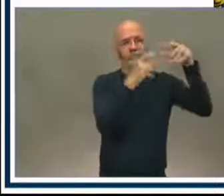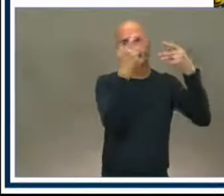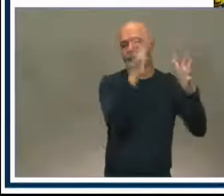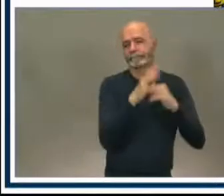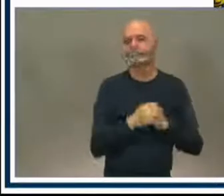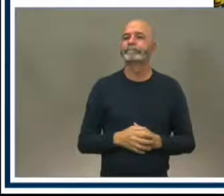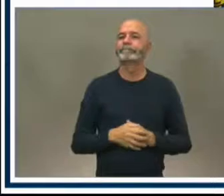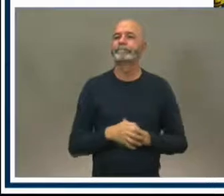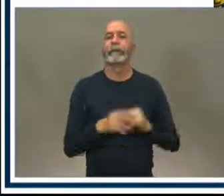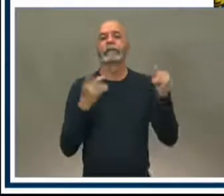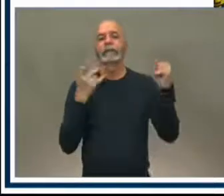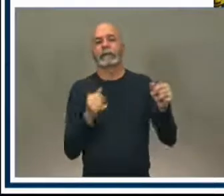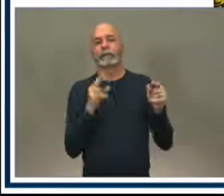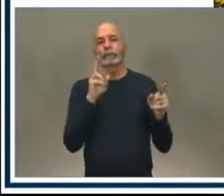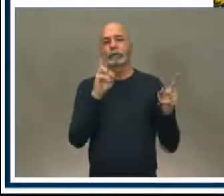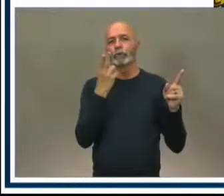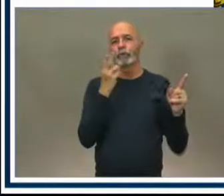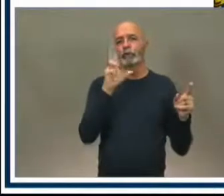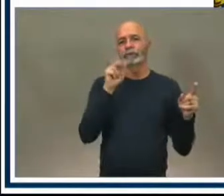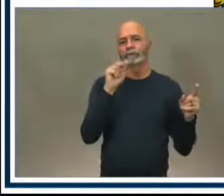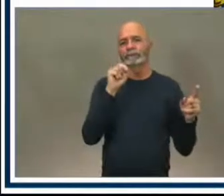good? Ish?